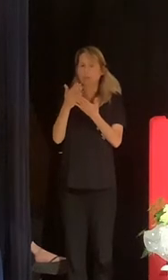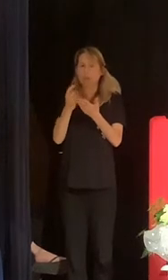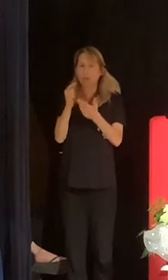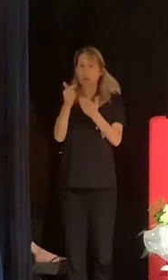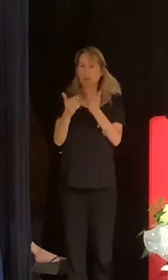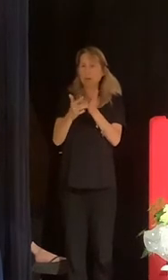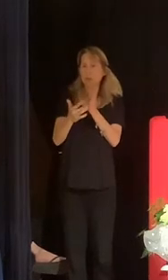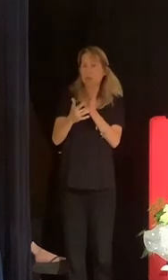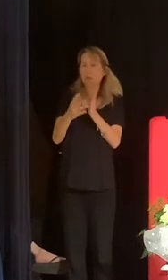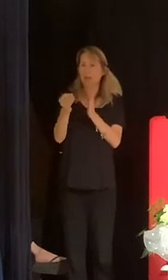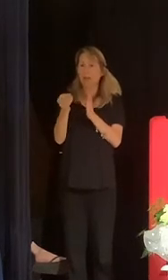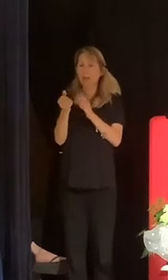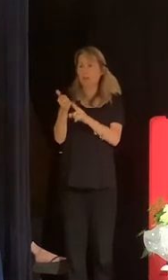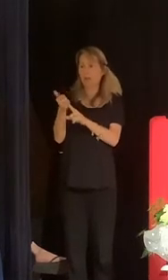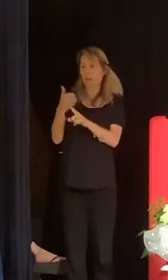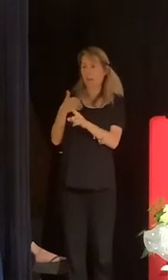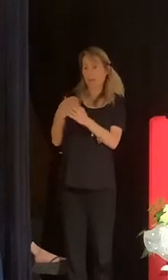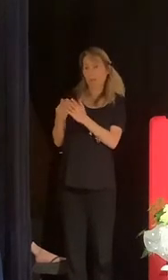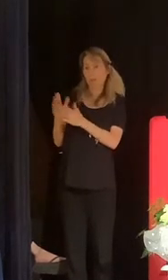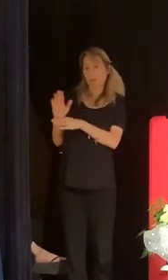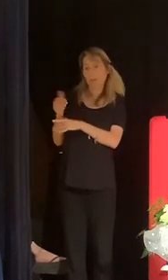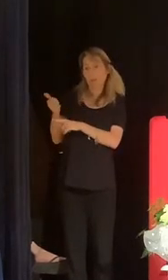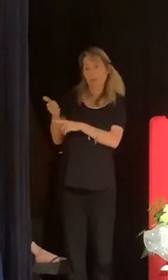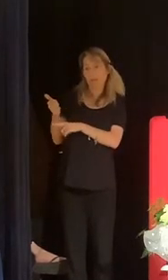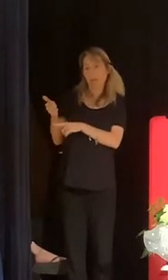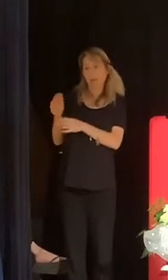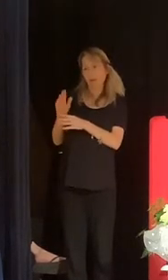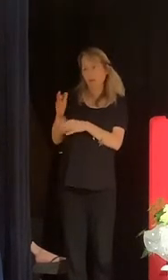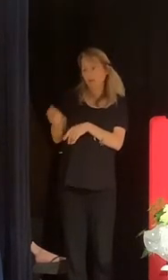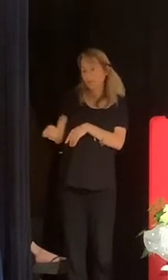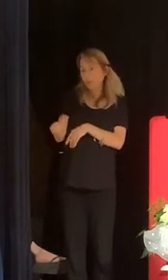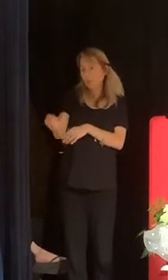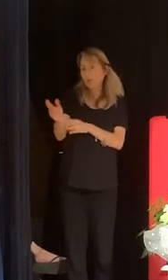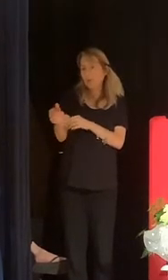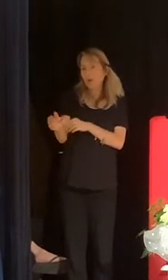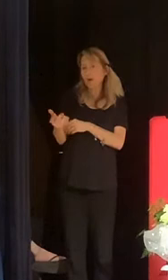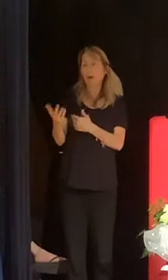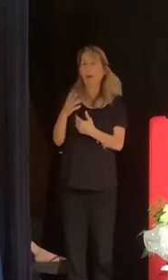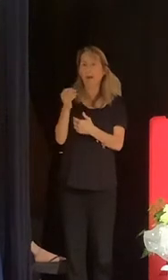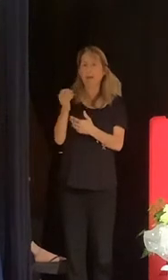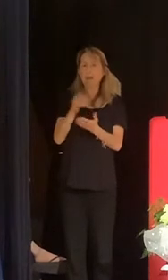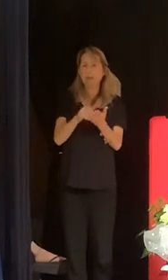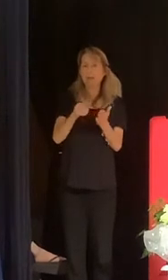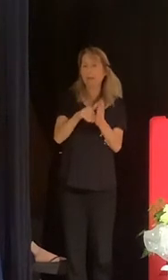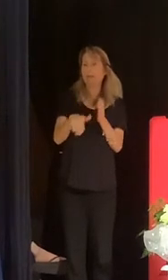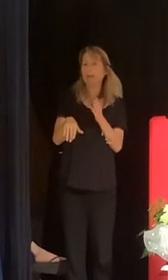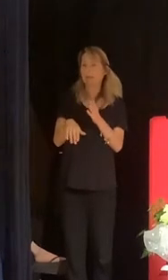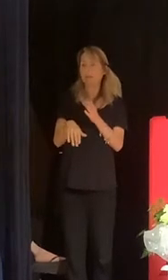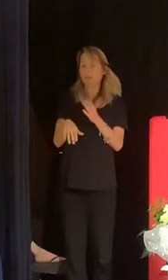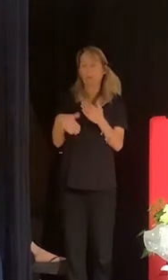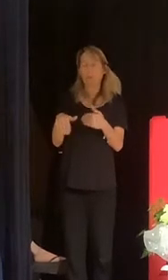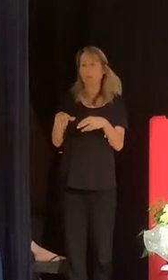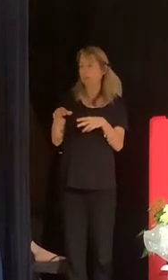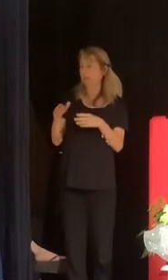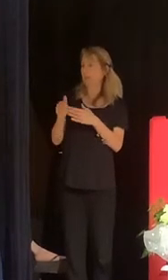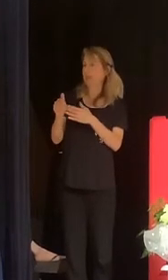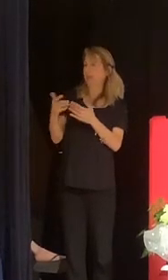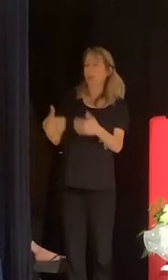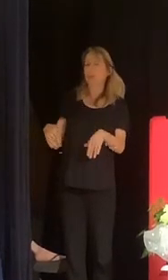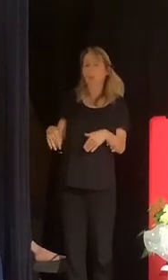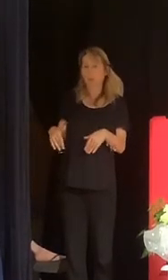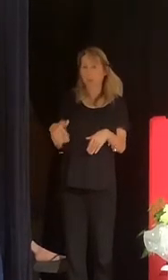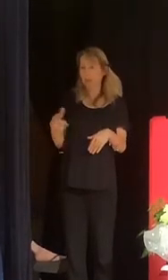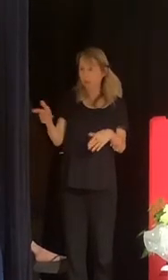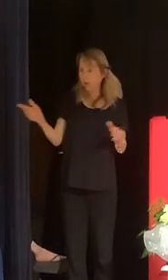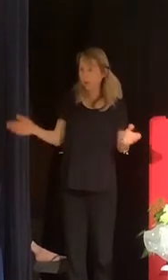on the side, dog walking and recycling. The student is a leader among his peers, for uplifting